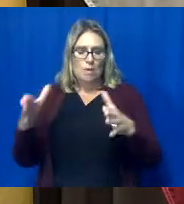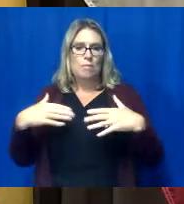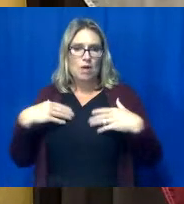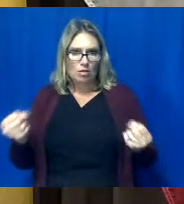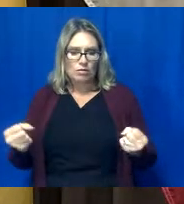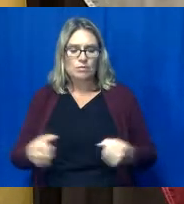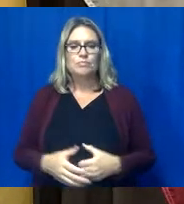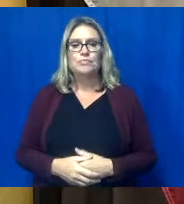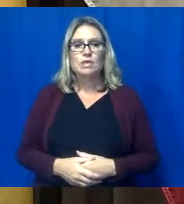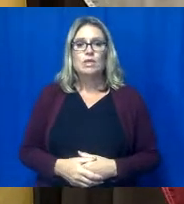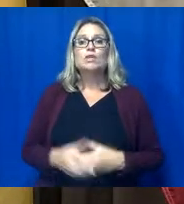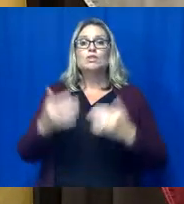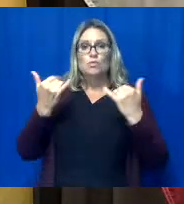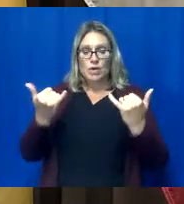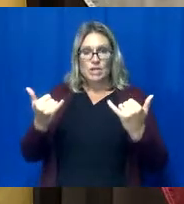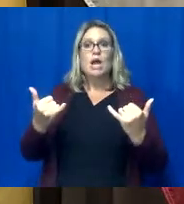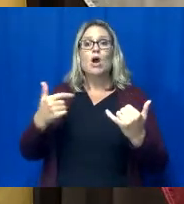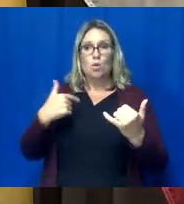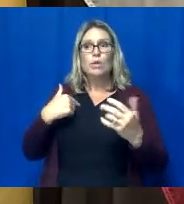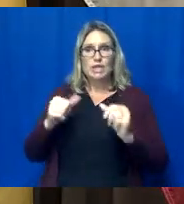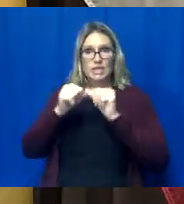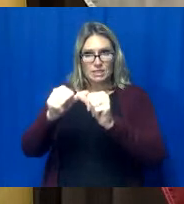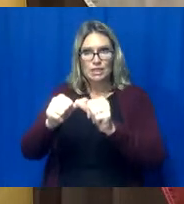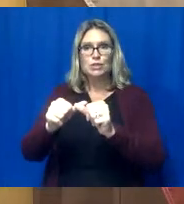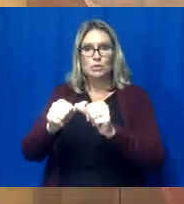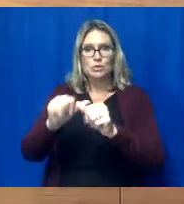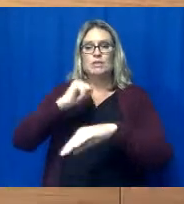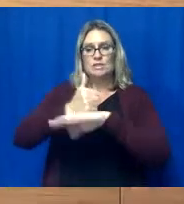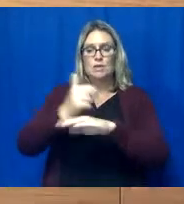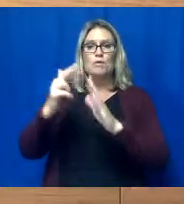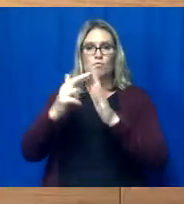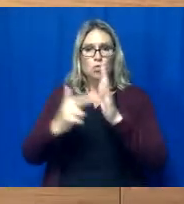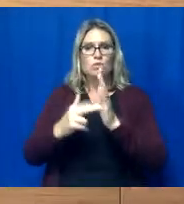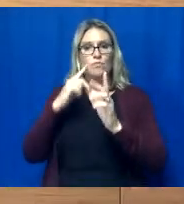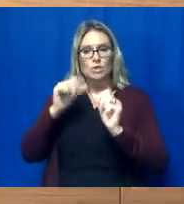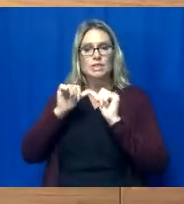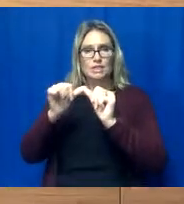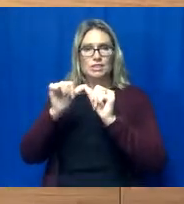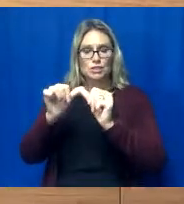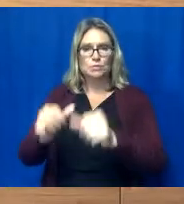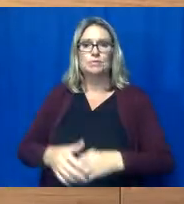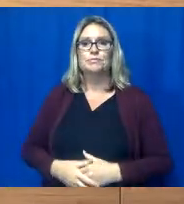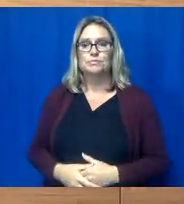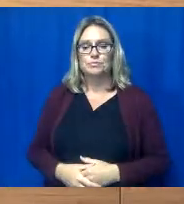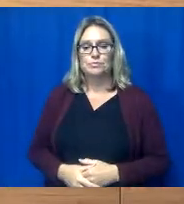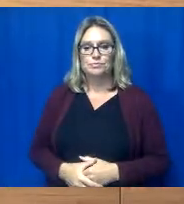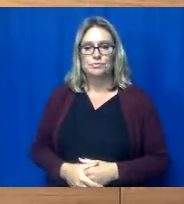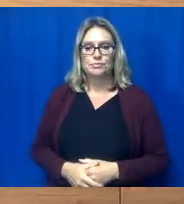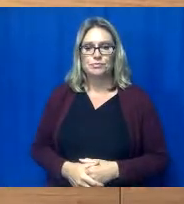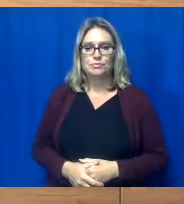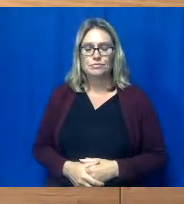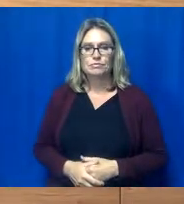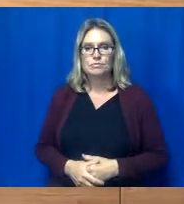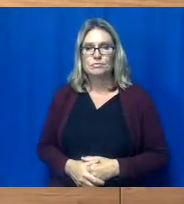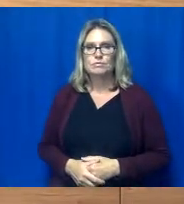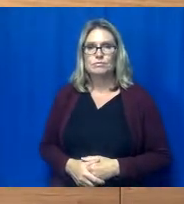order to continue this work. Mr. Dubé, a quick follow-up, please. That's fine, Bruce. Thank